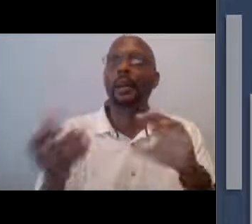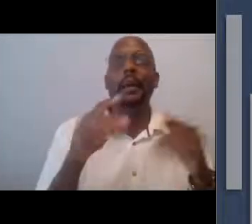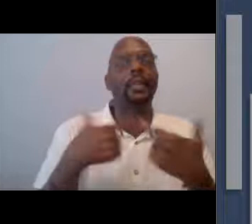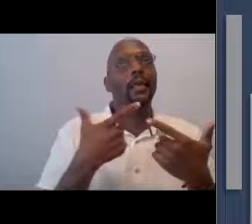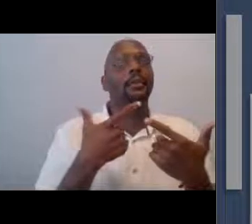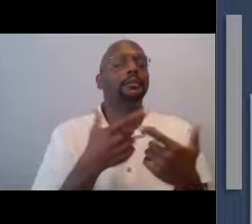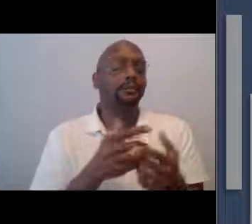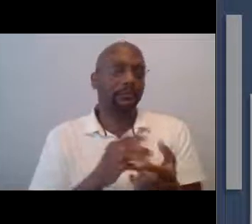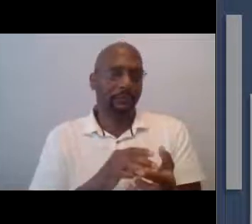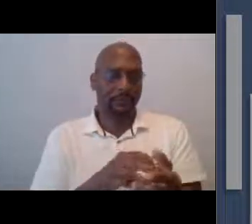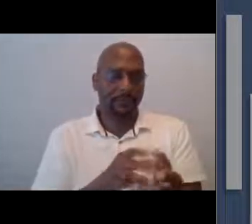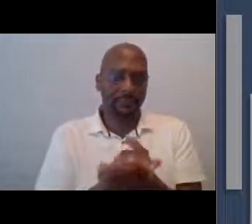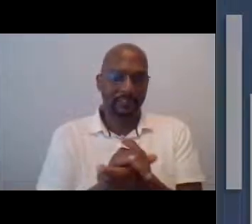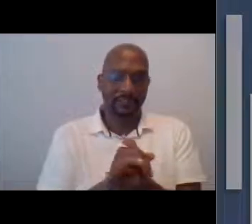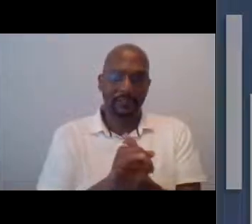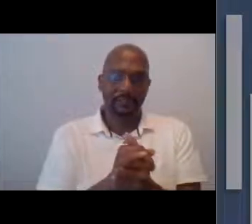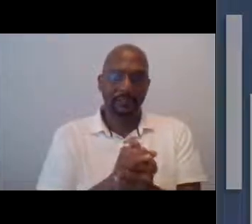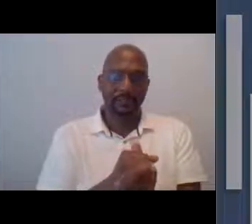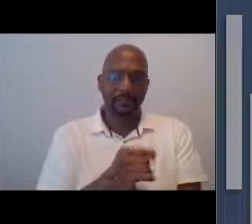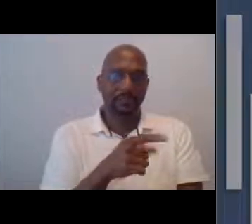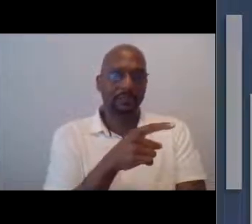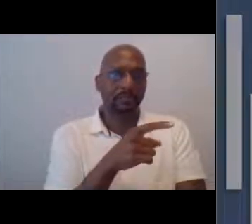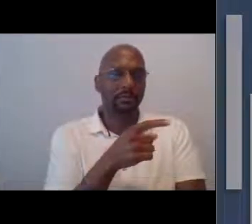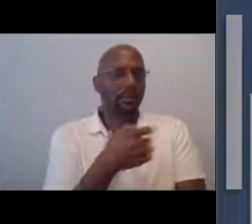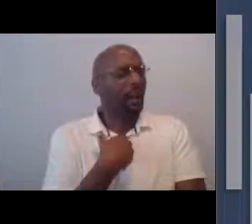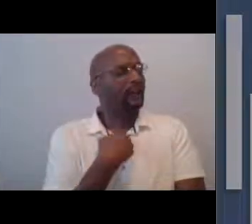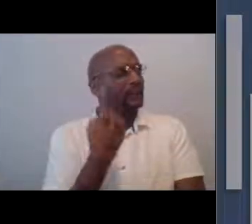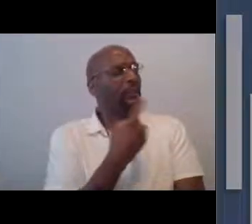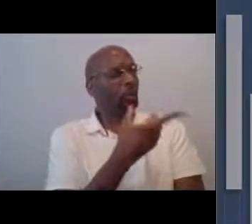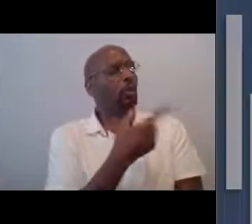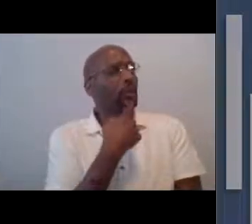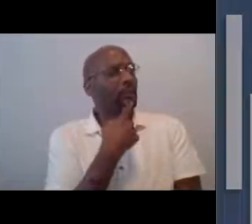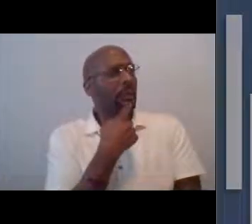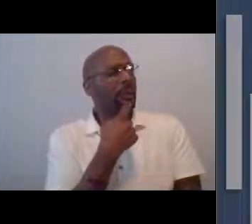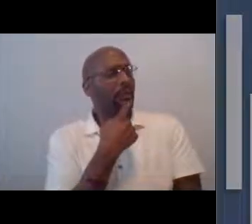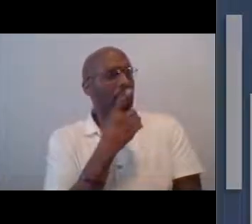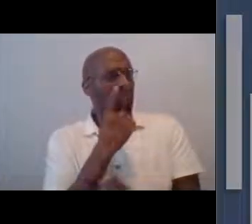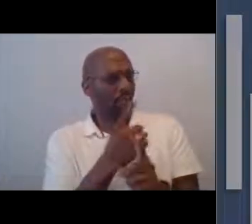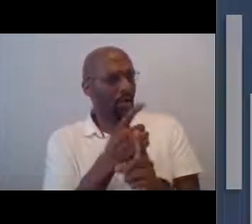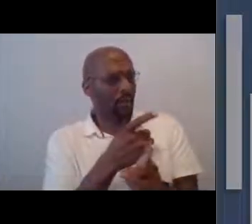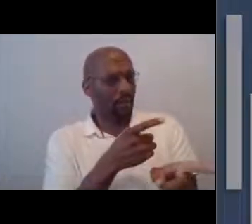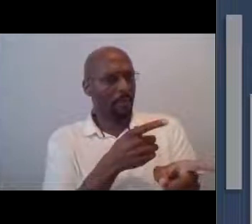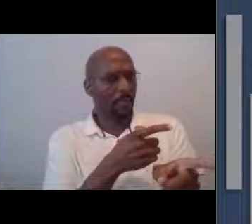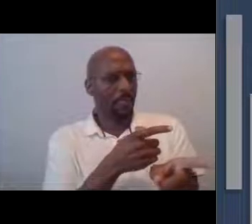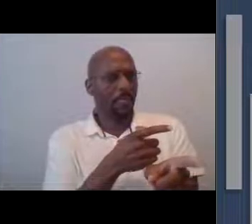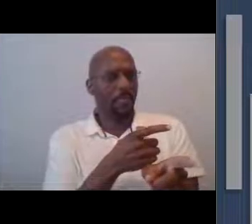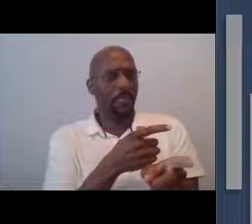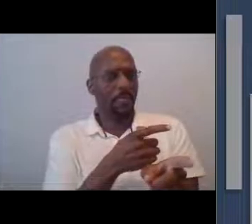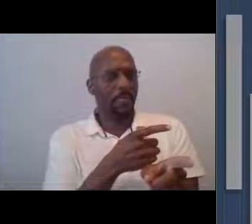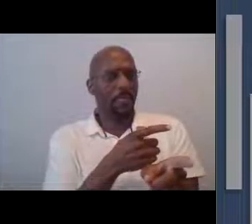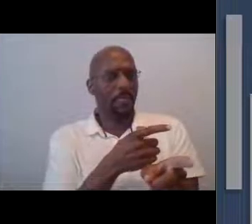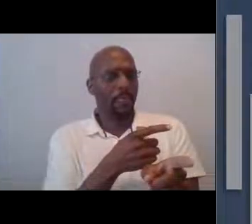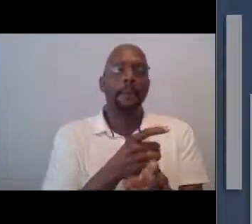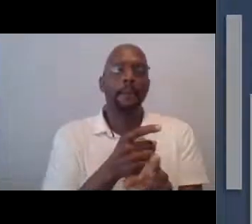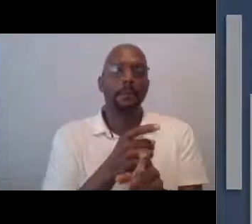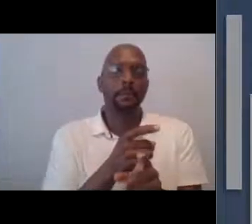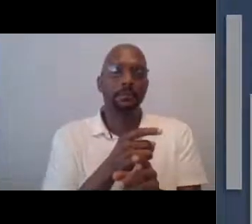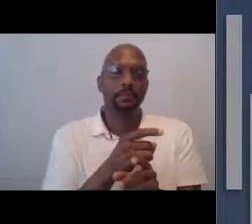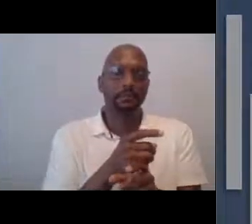Yes, so Commissioner Grisby, I think you have a statement on behalf of all of us. I'm going to get to that, but also Okay. I'm going to say a couple things.